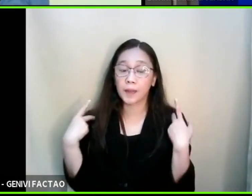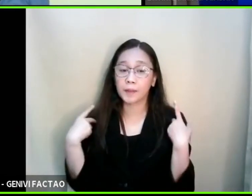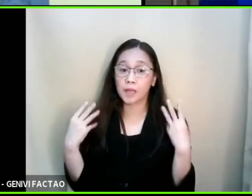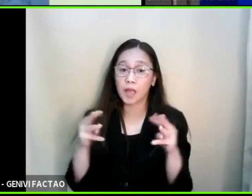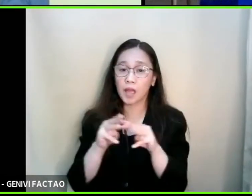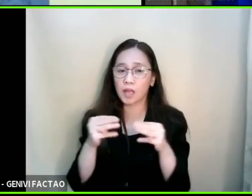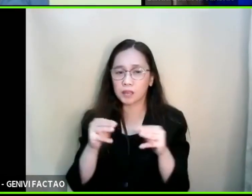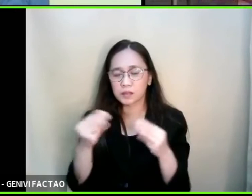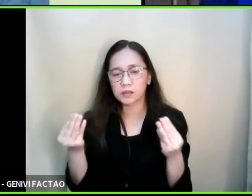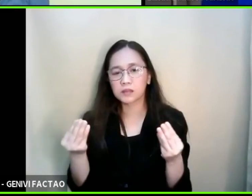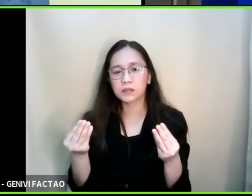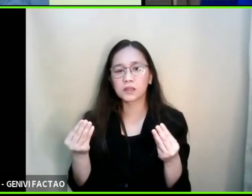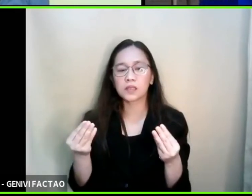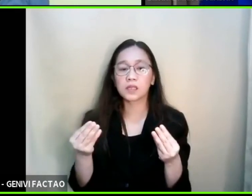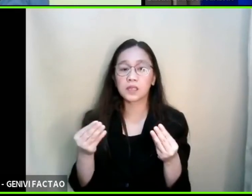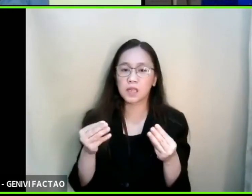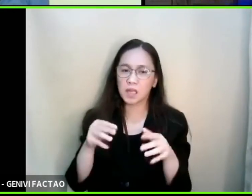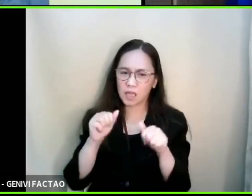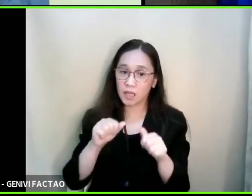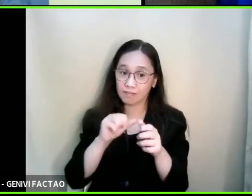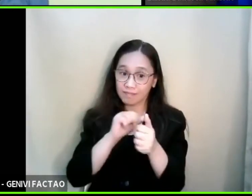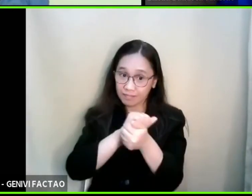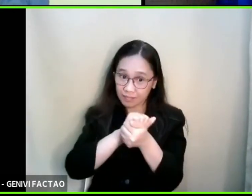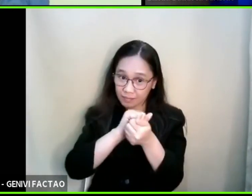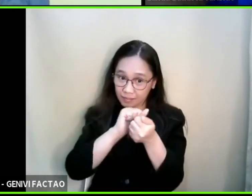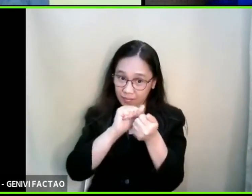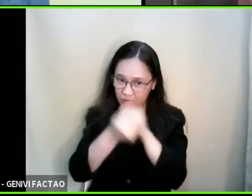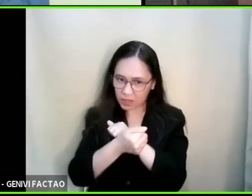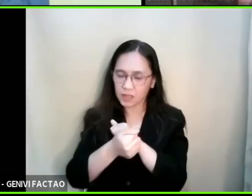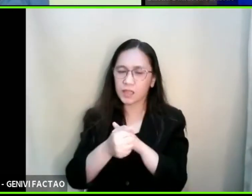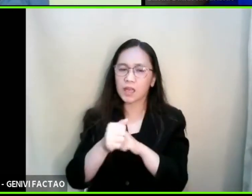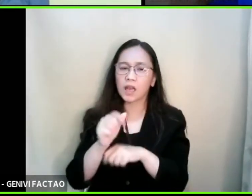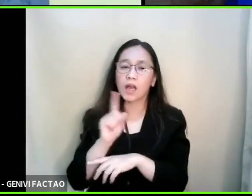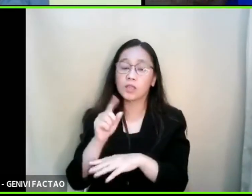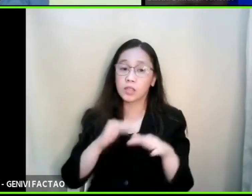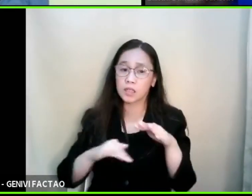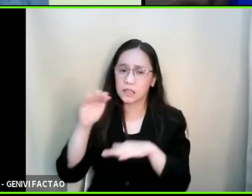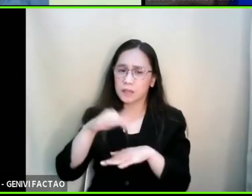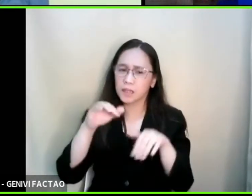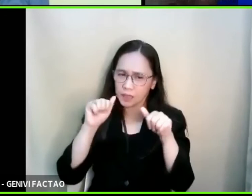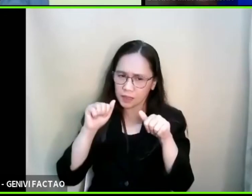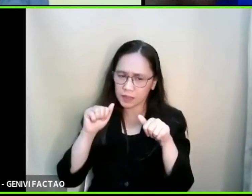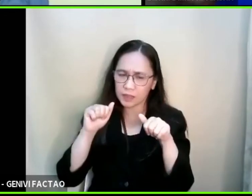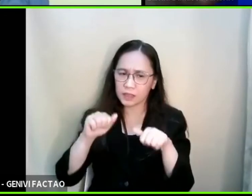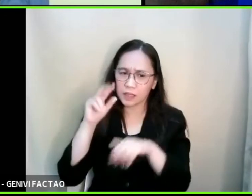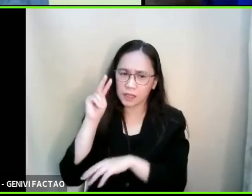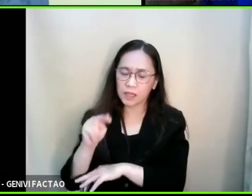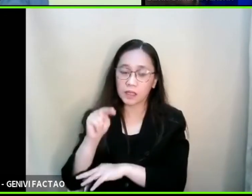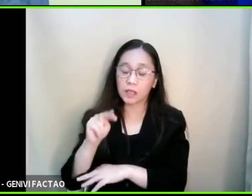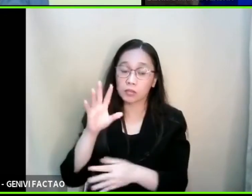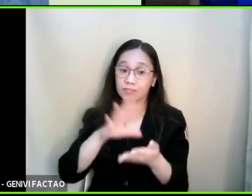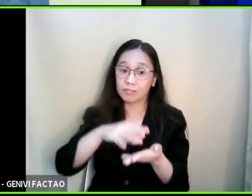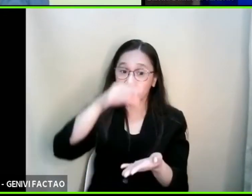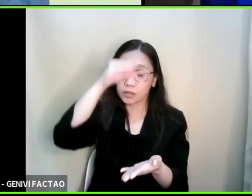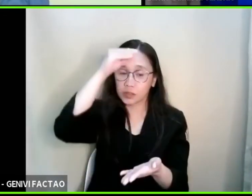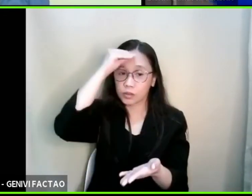for baristas, and maybe you can modify that. You can see ano ba yung mga steps na kailangan palang matutunan ng barista, and then maybe